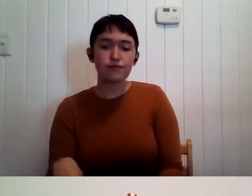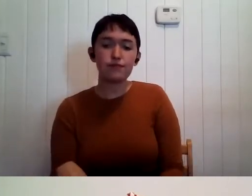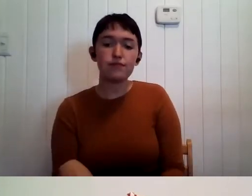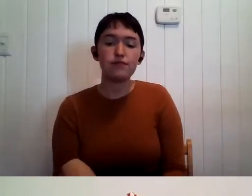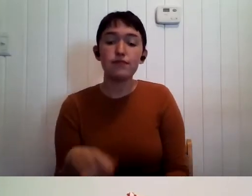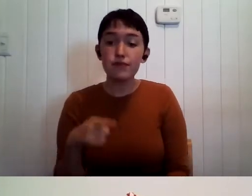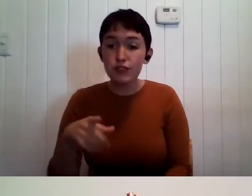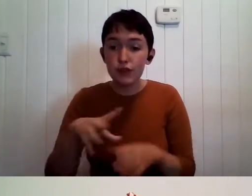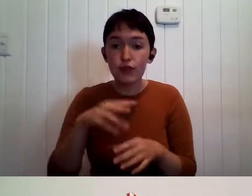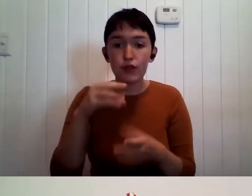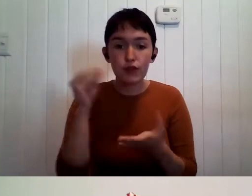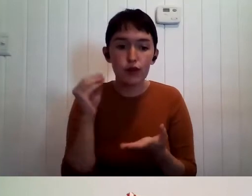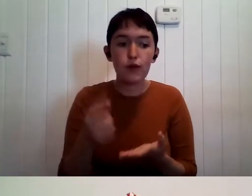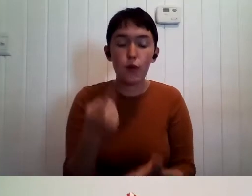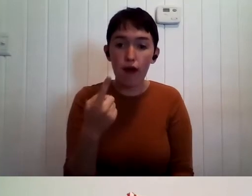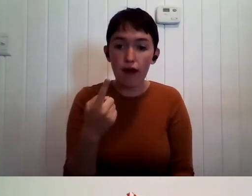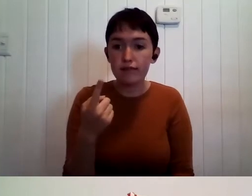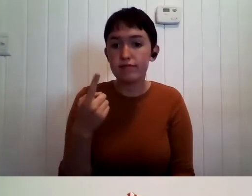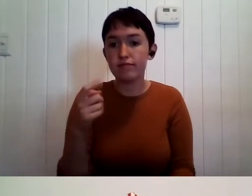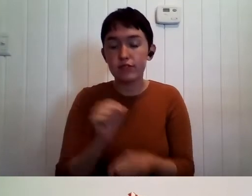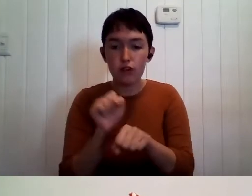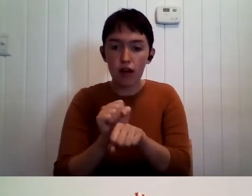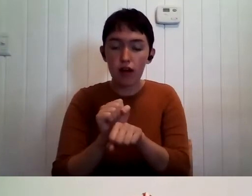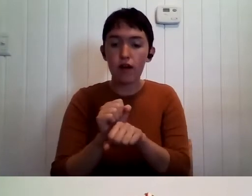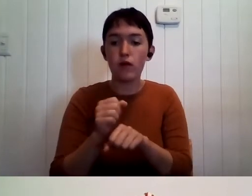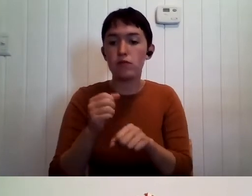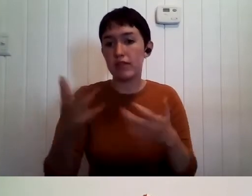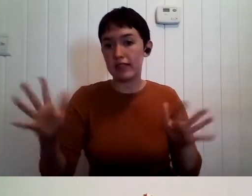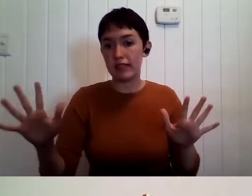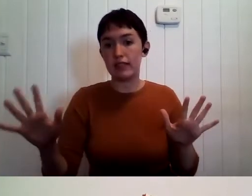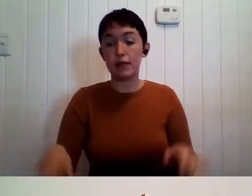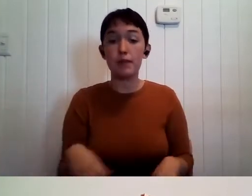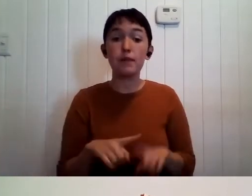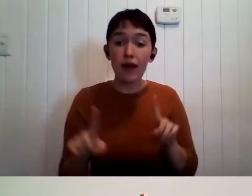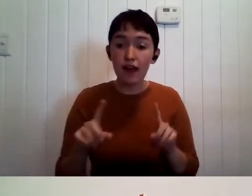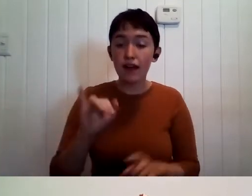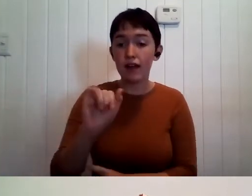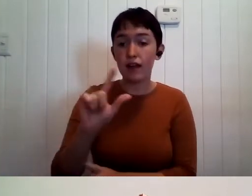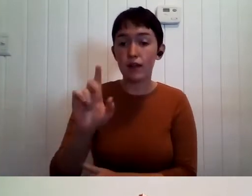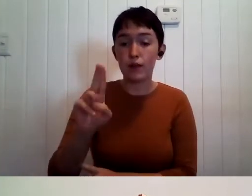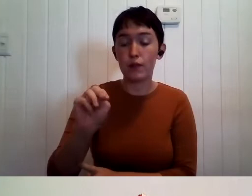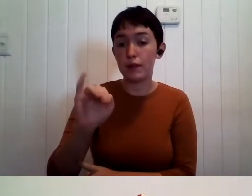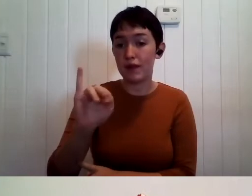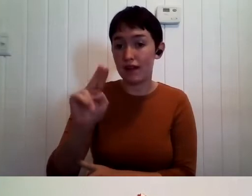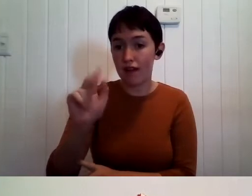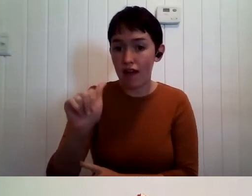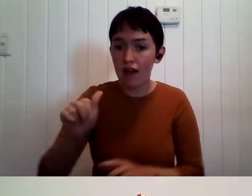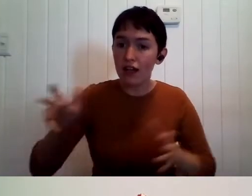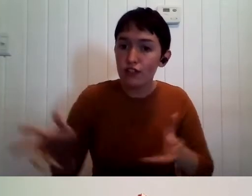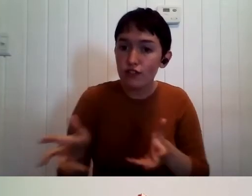all you have to do. But with Illumina, they really want you to learn everything you could ever possibly learn. You can learn from